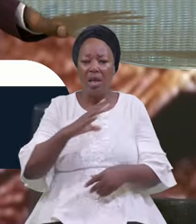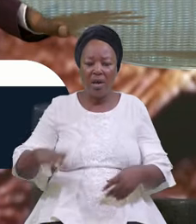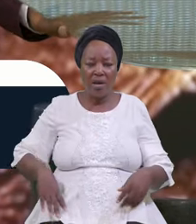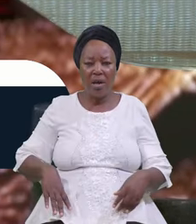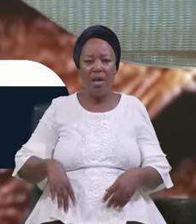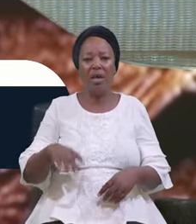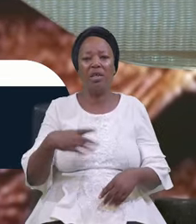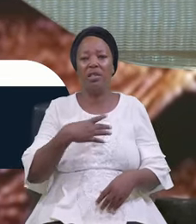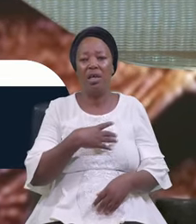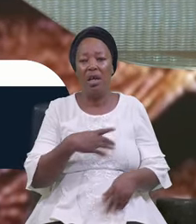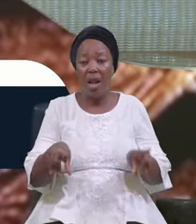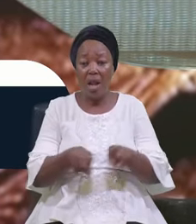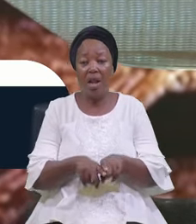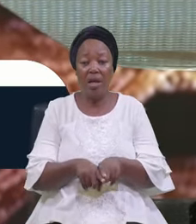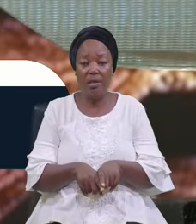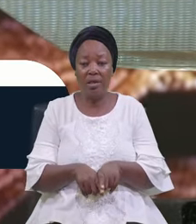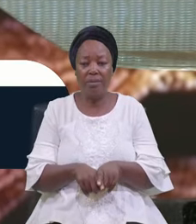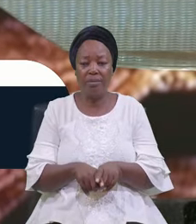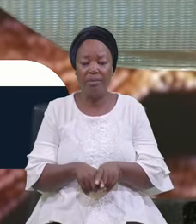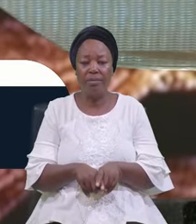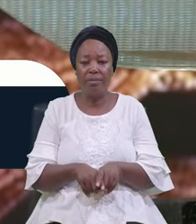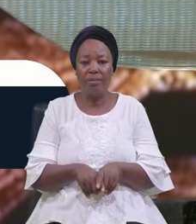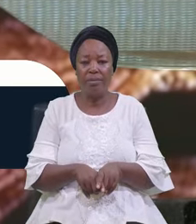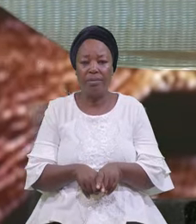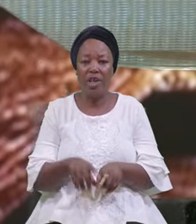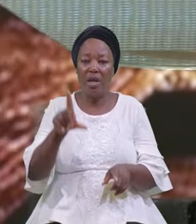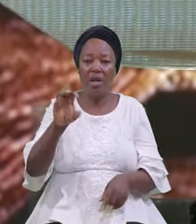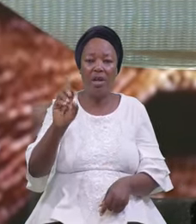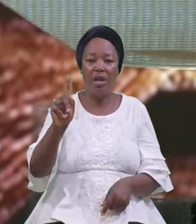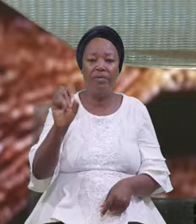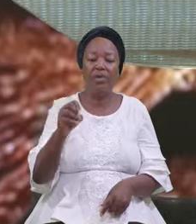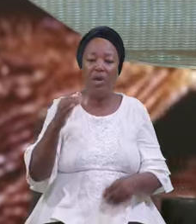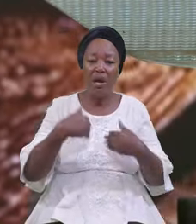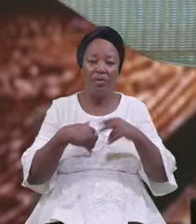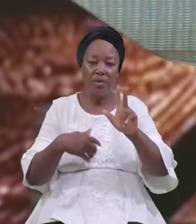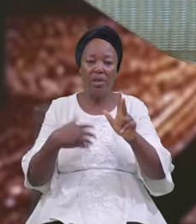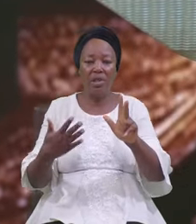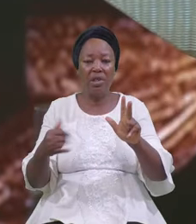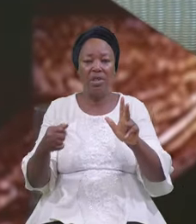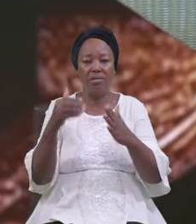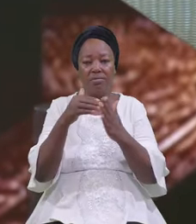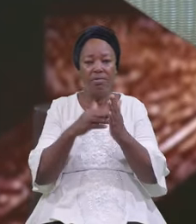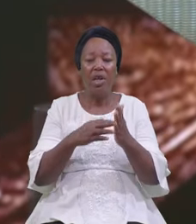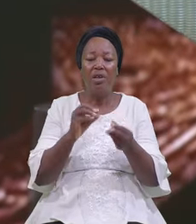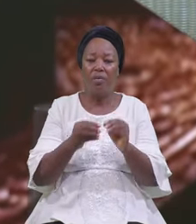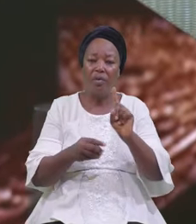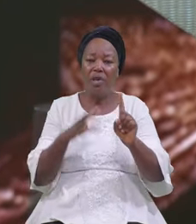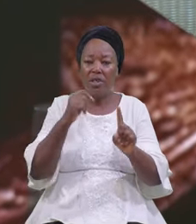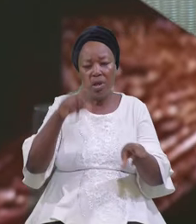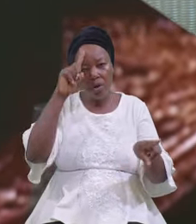Christ-like Levites. And there are three things we're looking at in the message today. Number one is the covenant